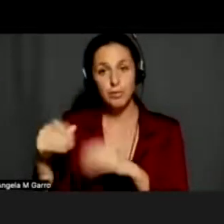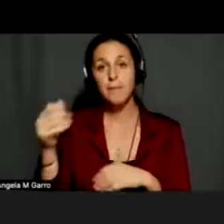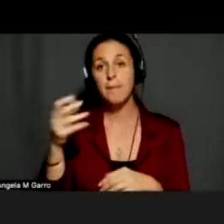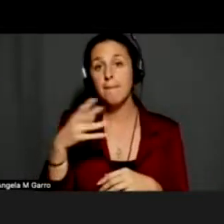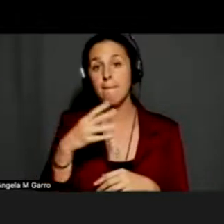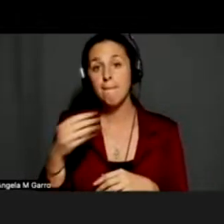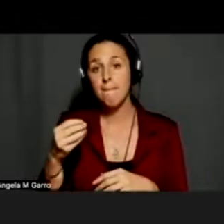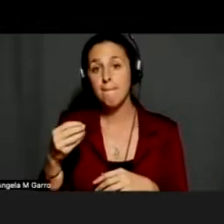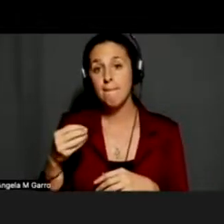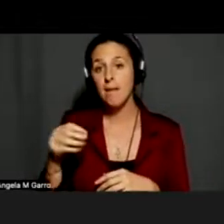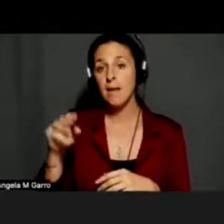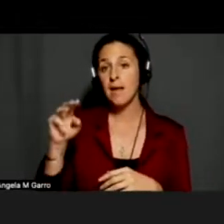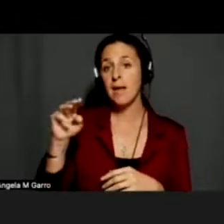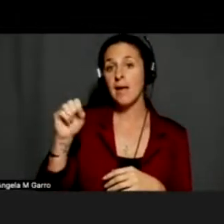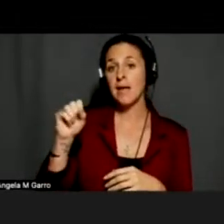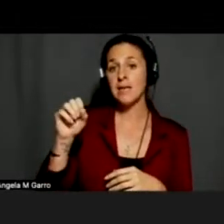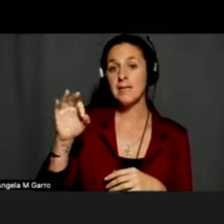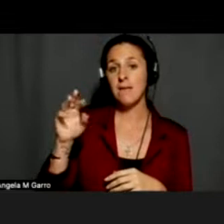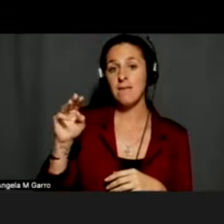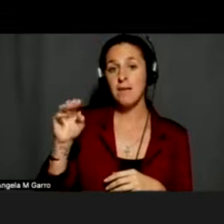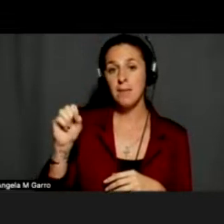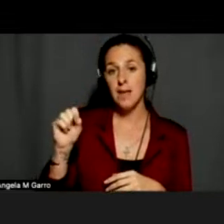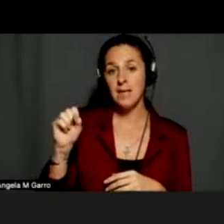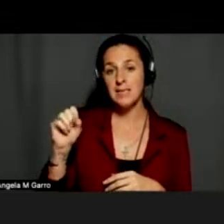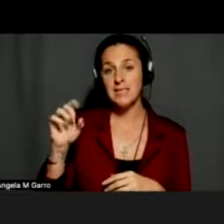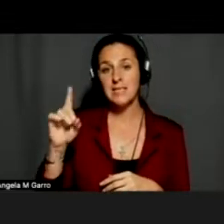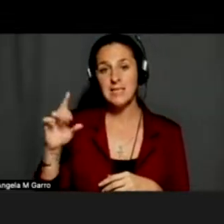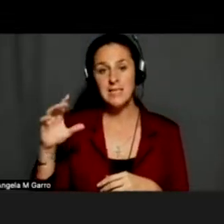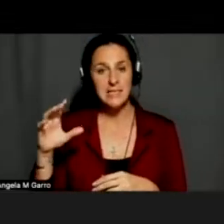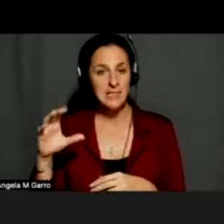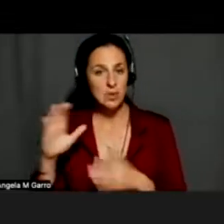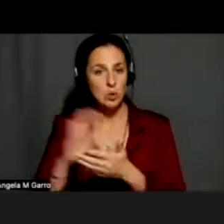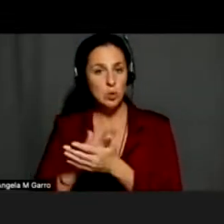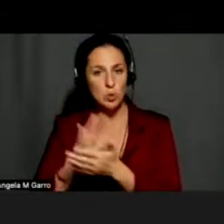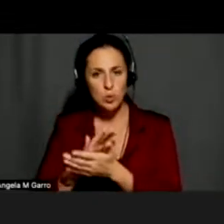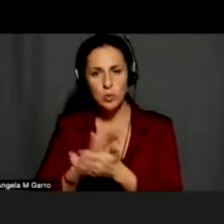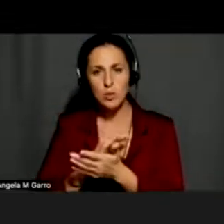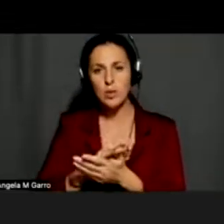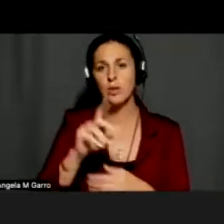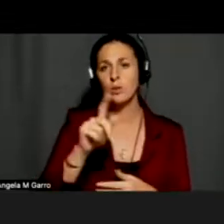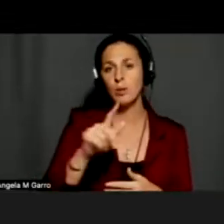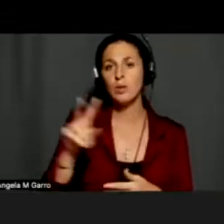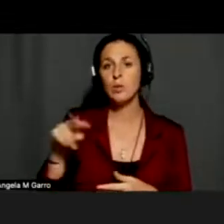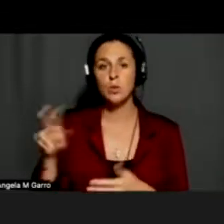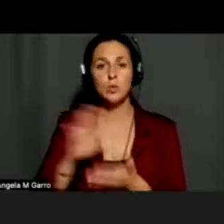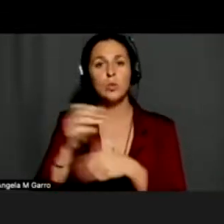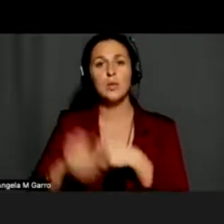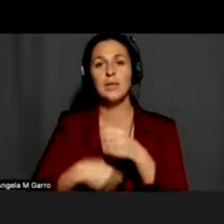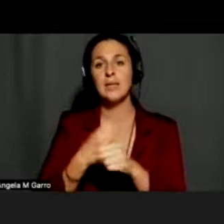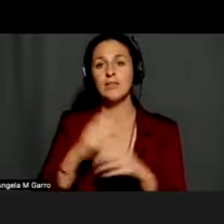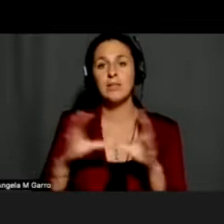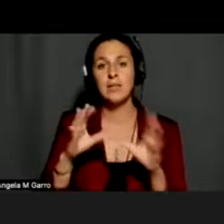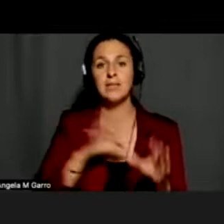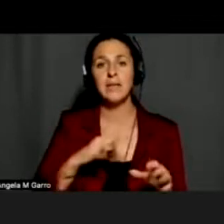whereas SMFCSD schools returned in person for the 2021-2022 school year, and certificated staff showed